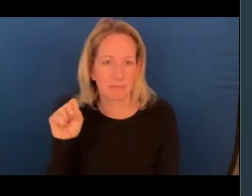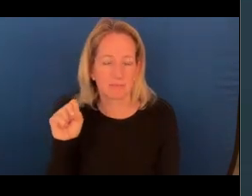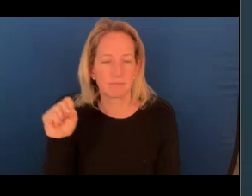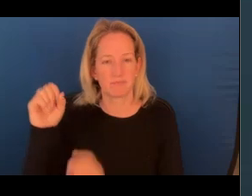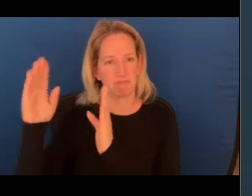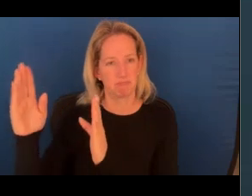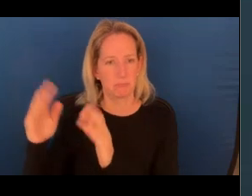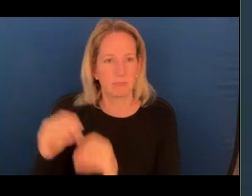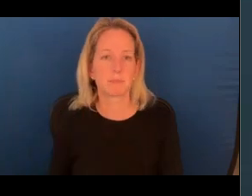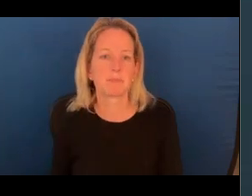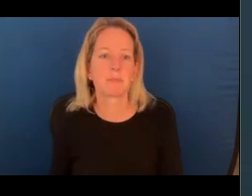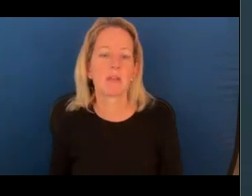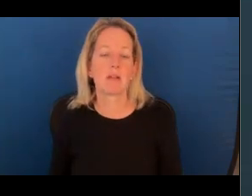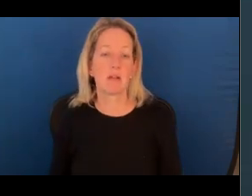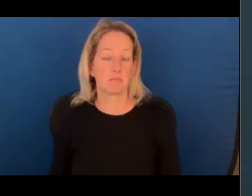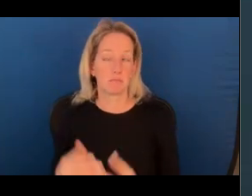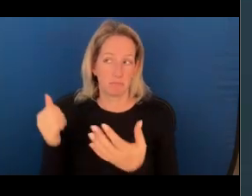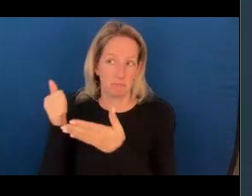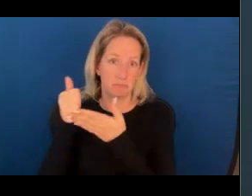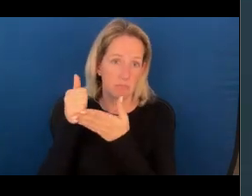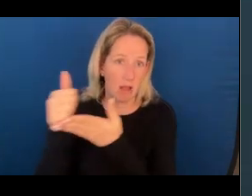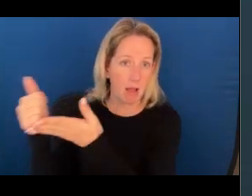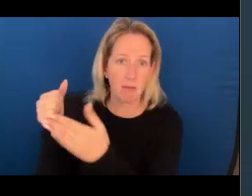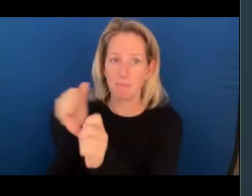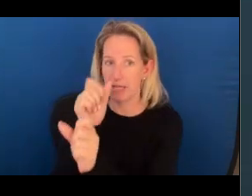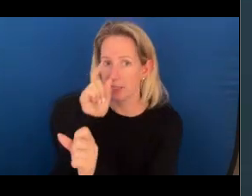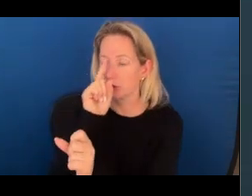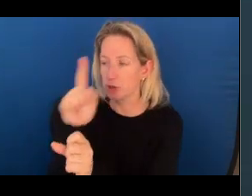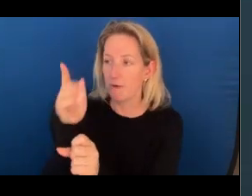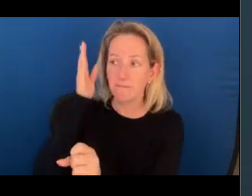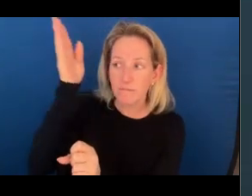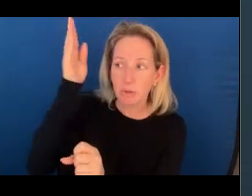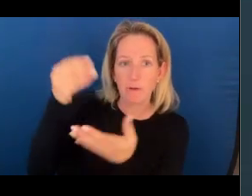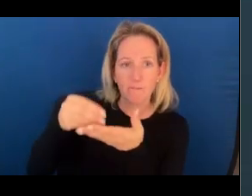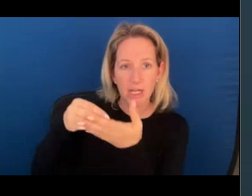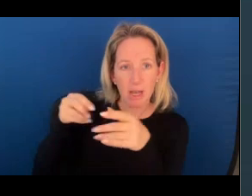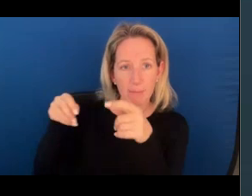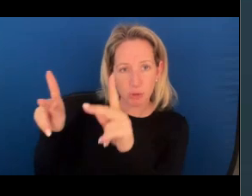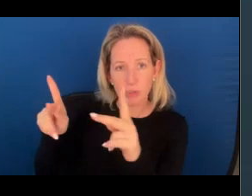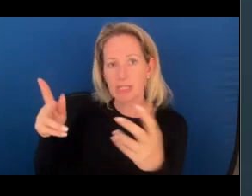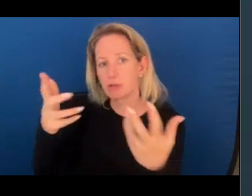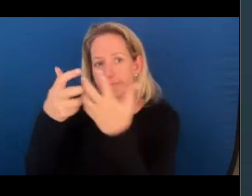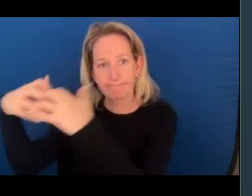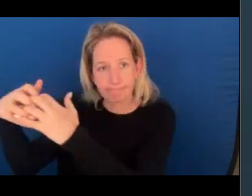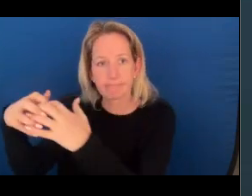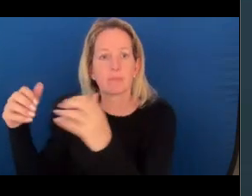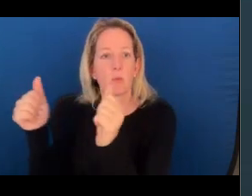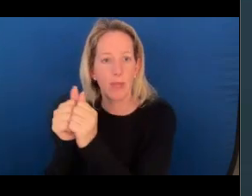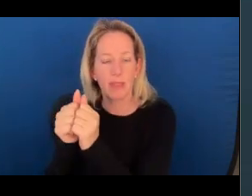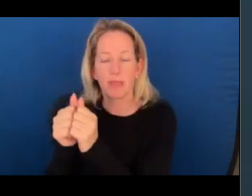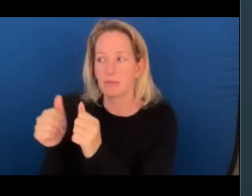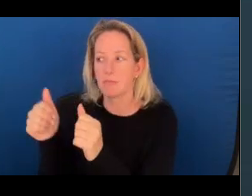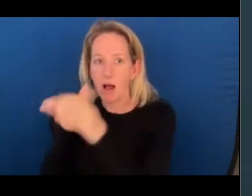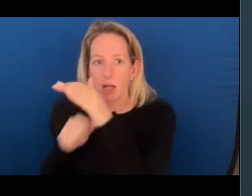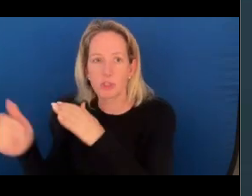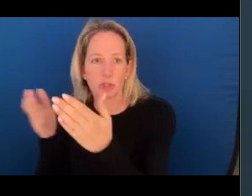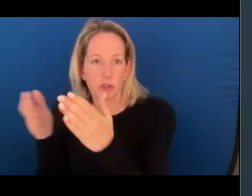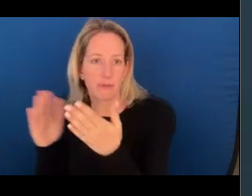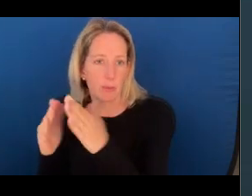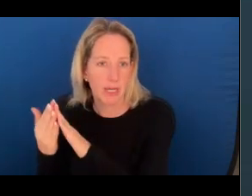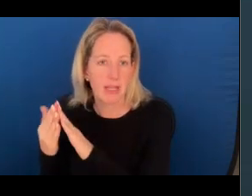Obviously to inform future funding priorities, to be more aligned with the needs of these types of communities. Next slide. And then hopefully to increase